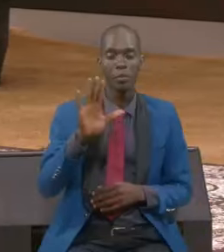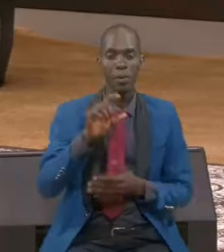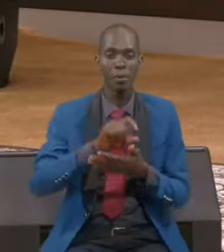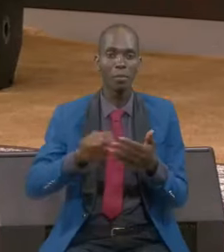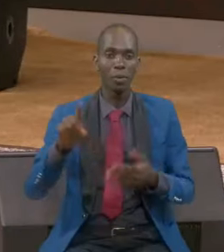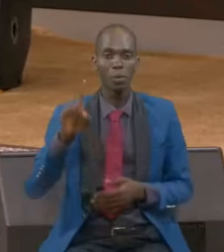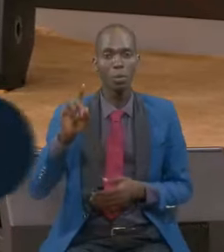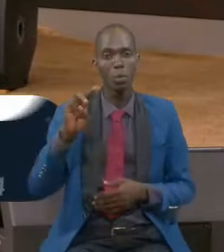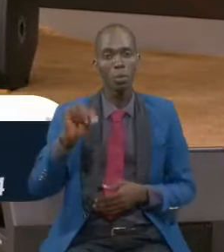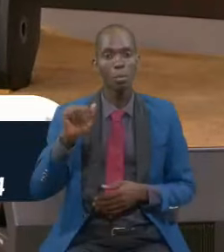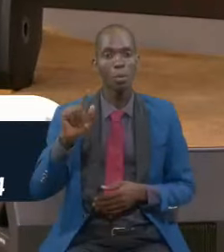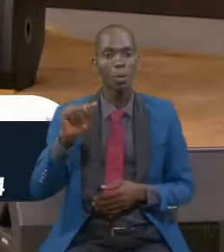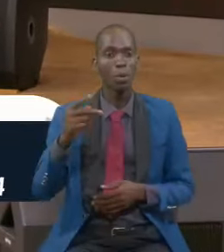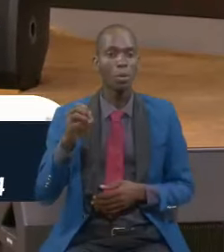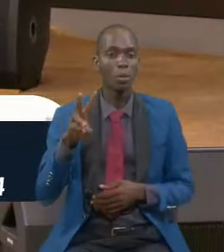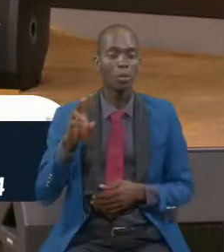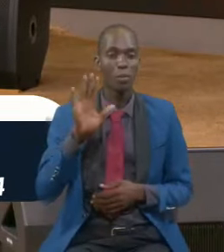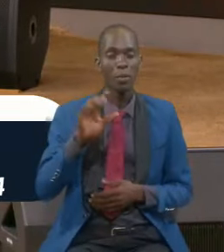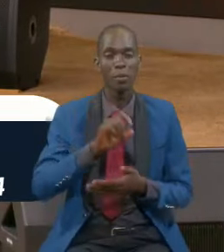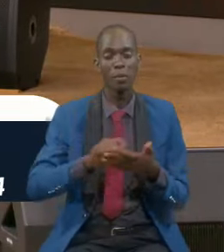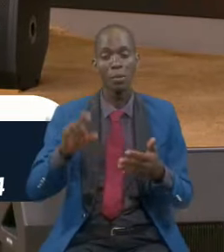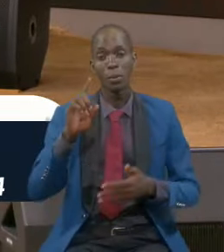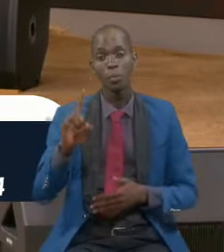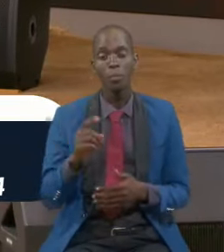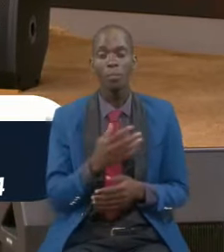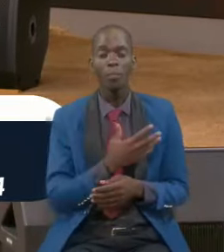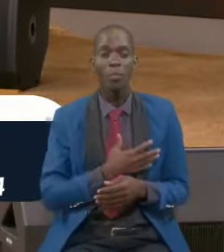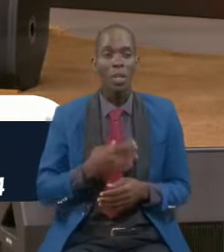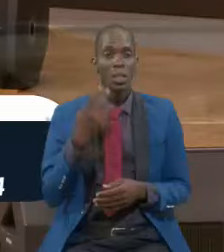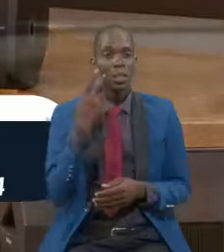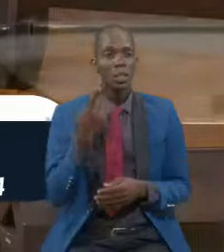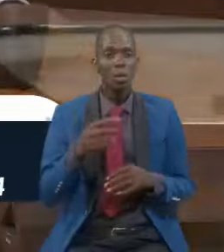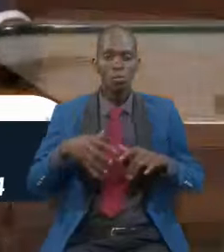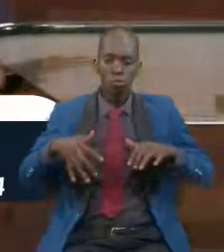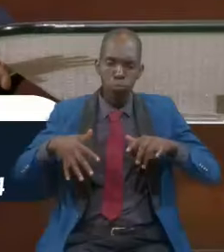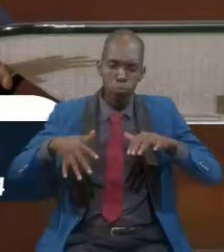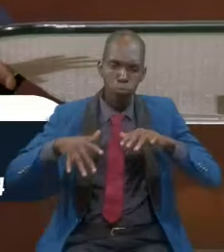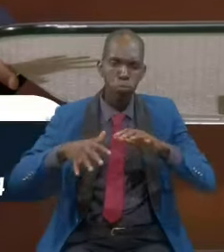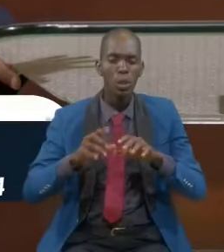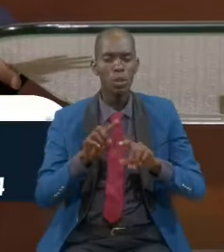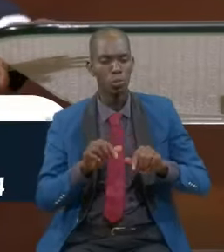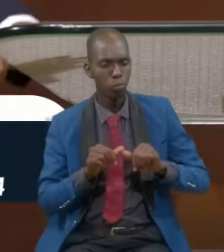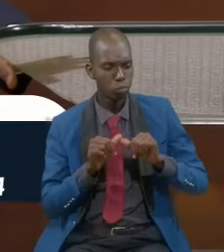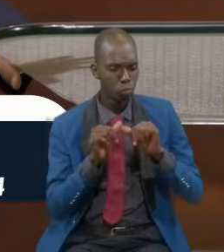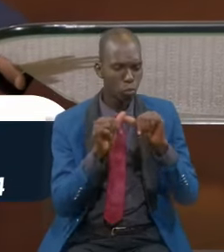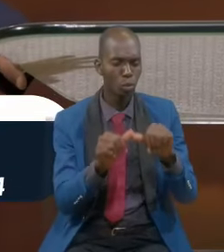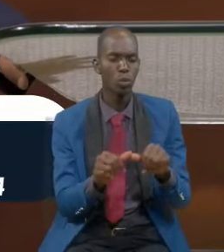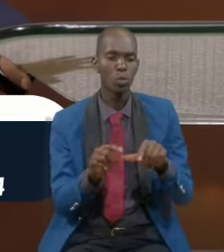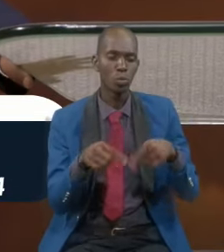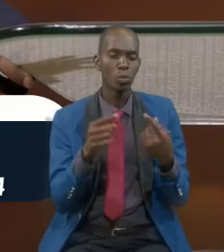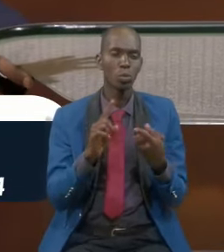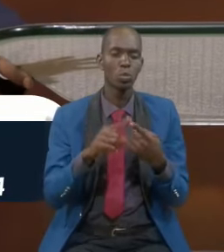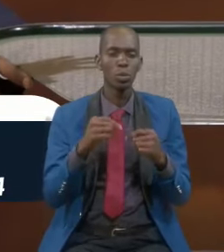chapter 5, verse 1, and seeing the multitudes, they went up into a mountain.